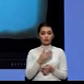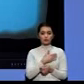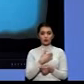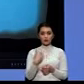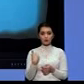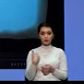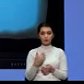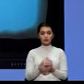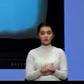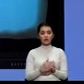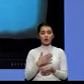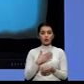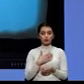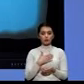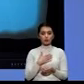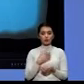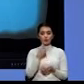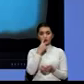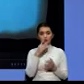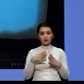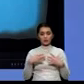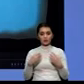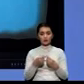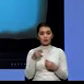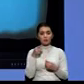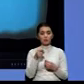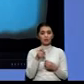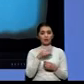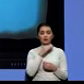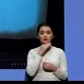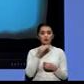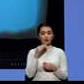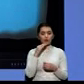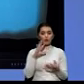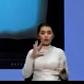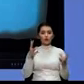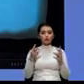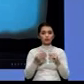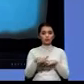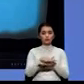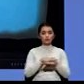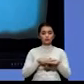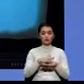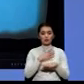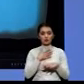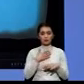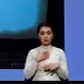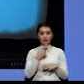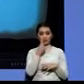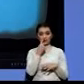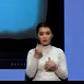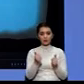etadi? Mening yaqinlarim 1000 kishidan ham ko'p erur. Butun xalq mening